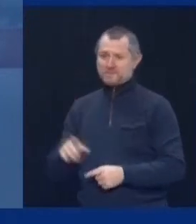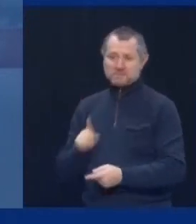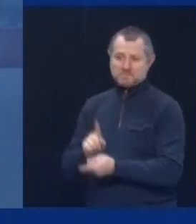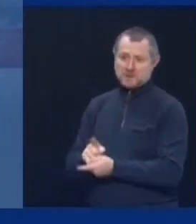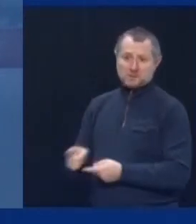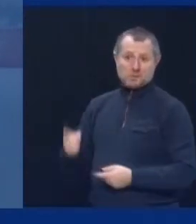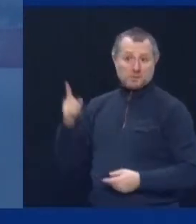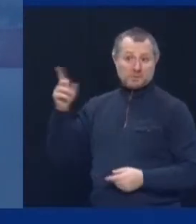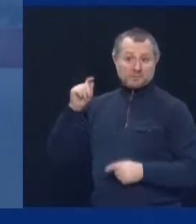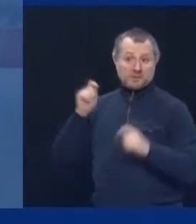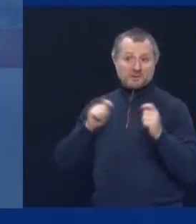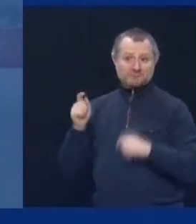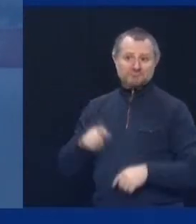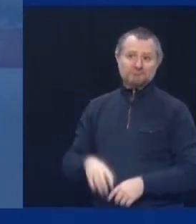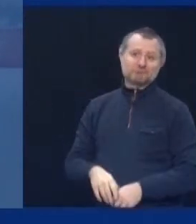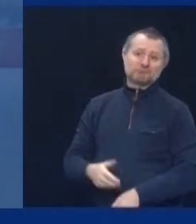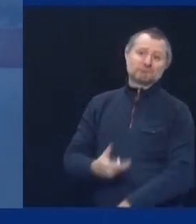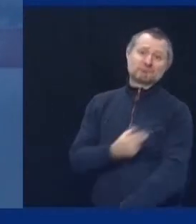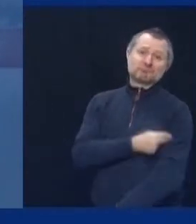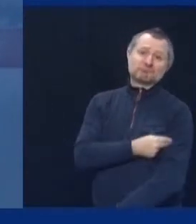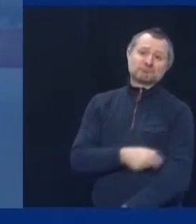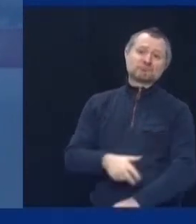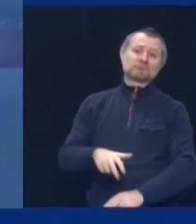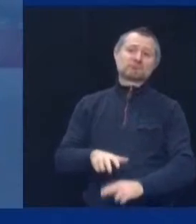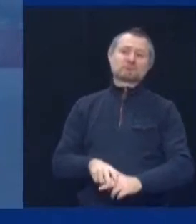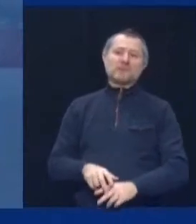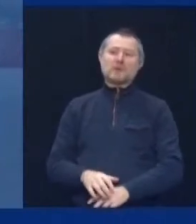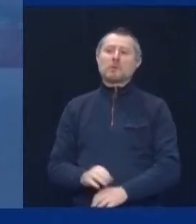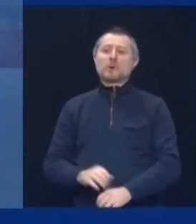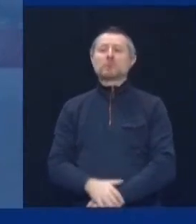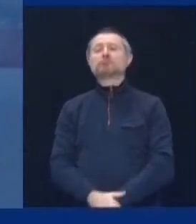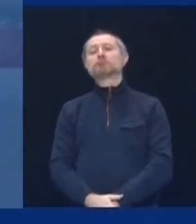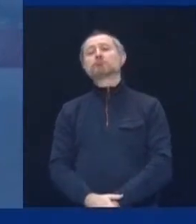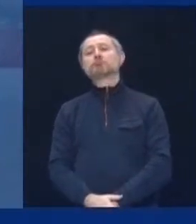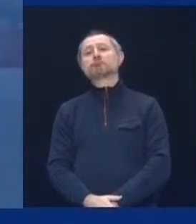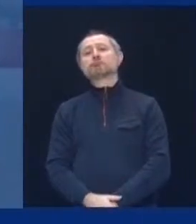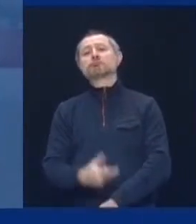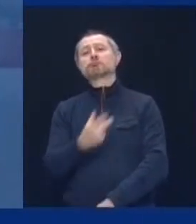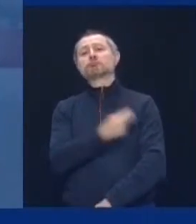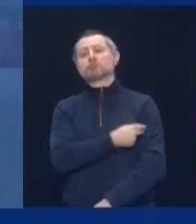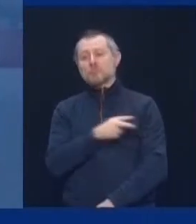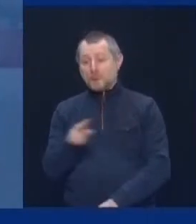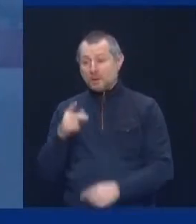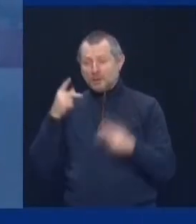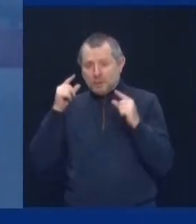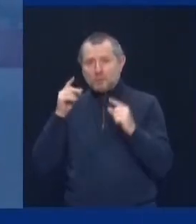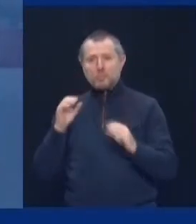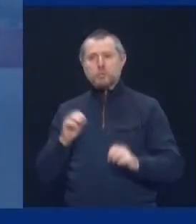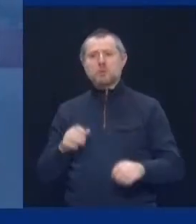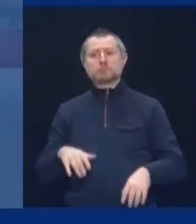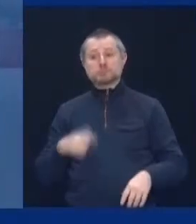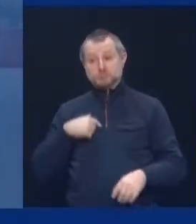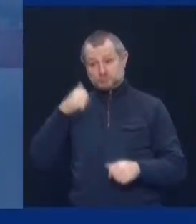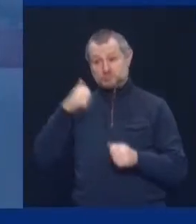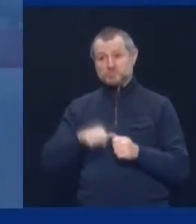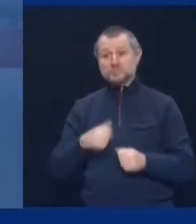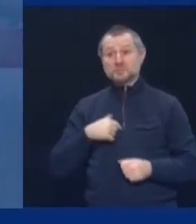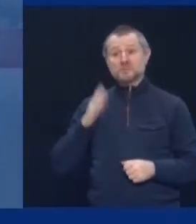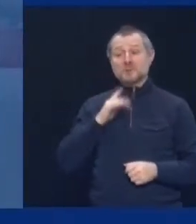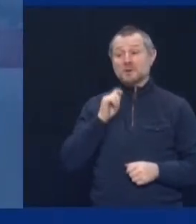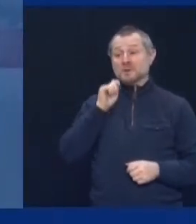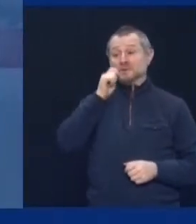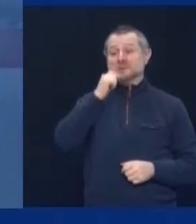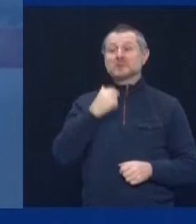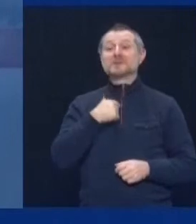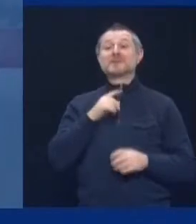that needle. And I respect that. I remember when I had to take the COVID test on TV. It is